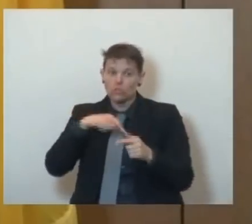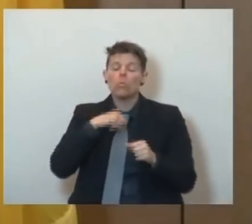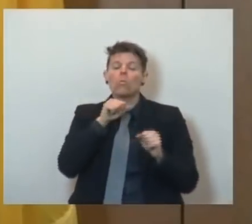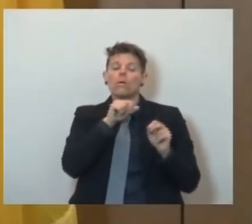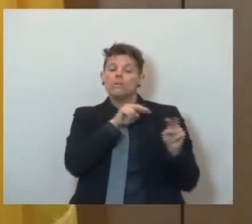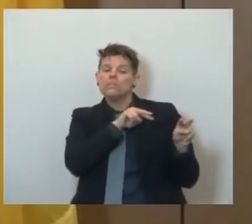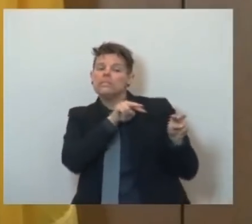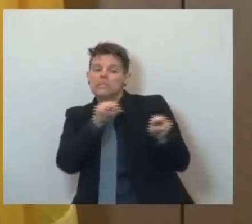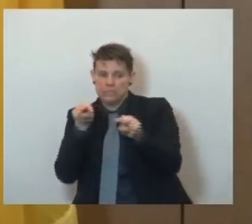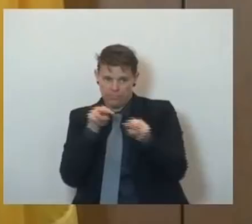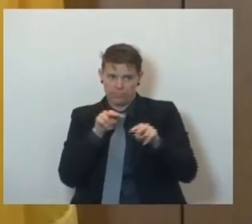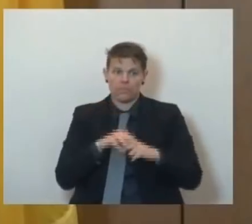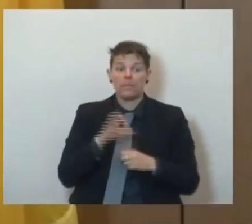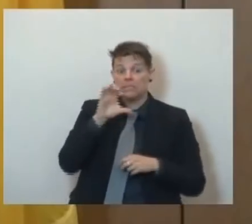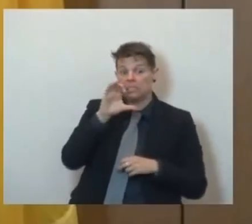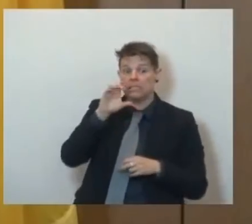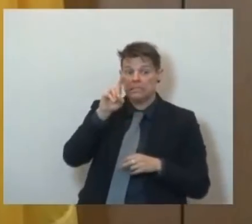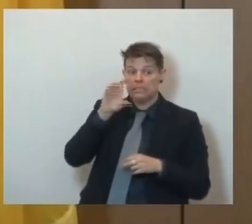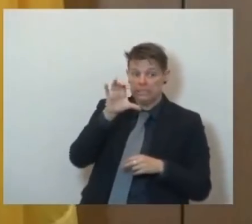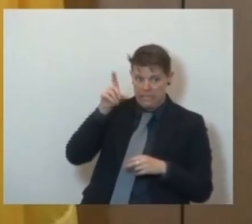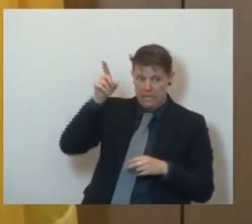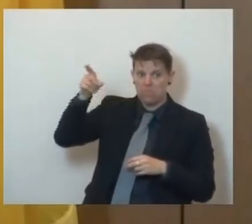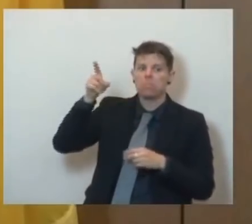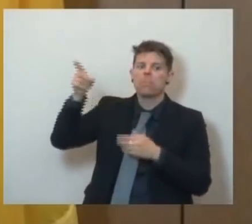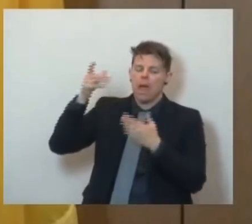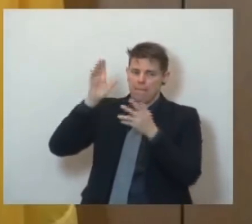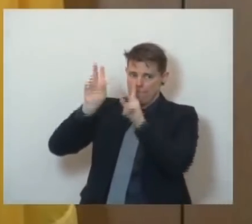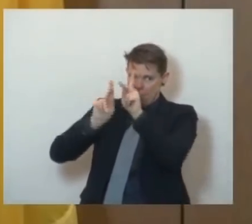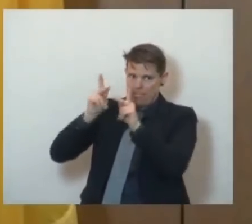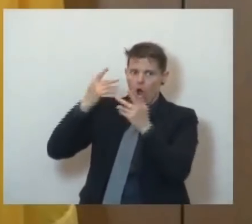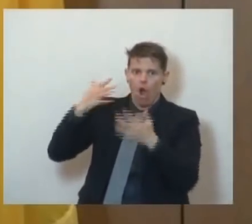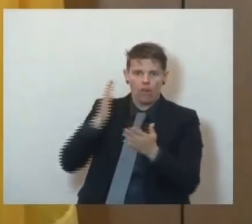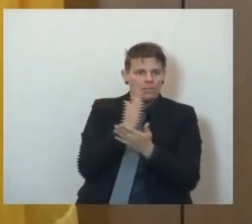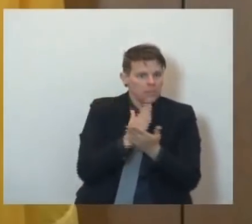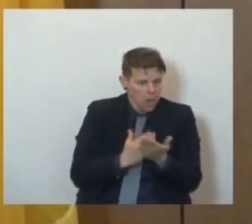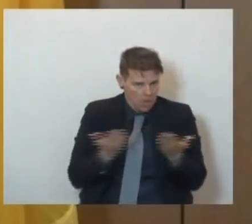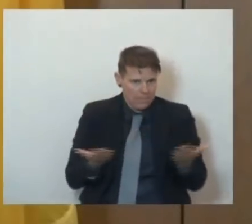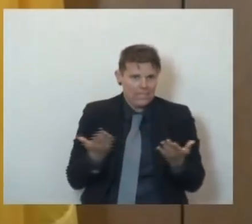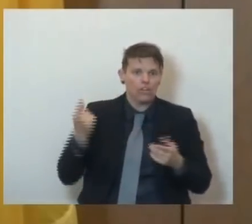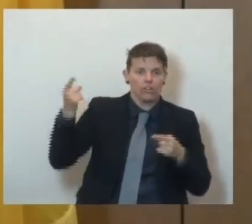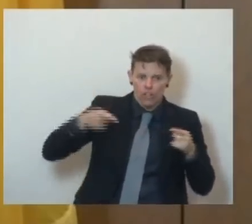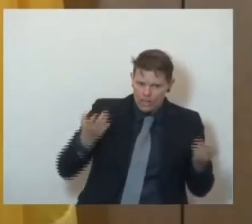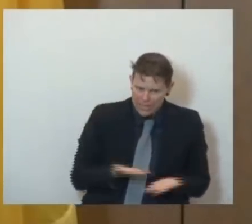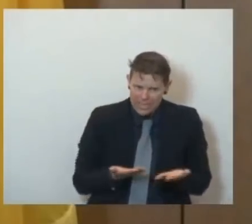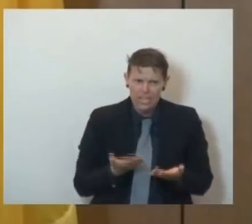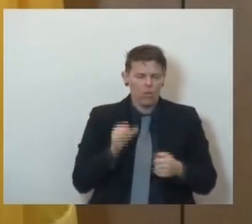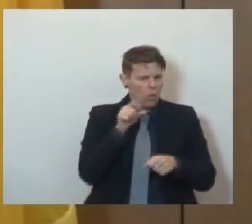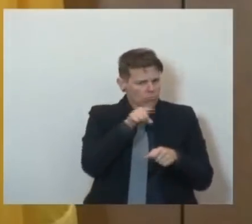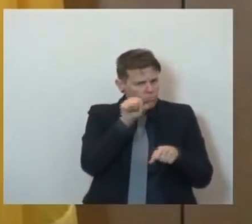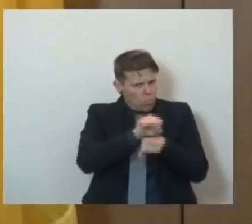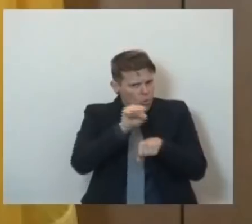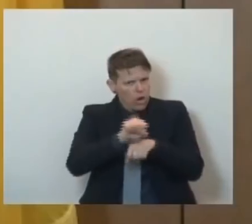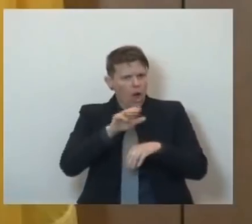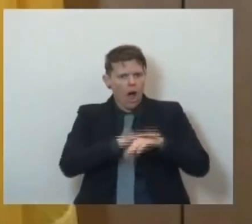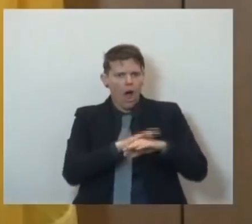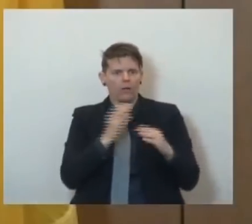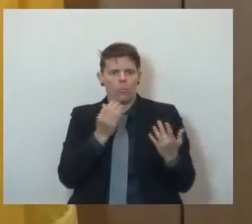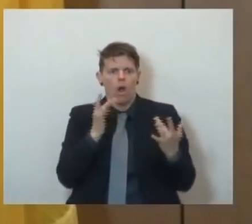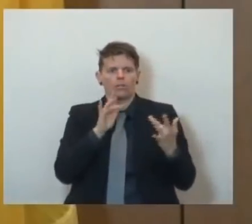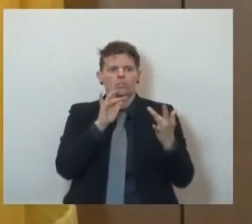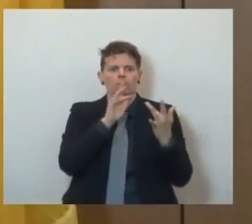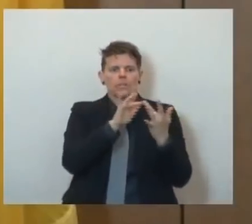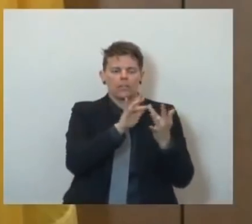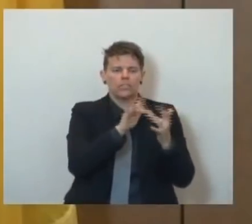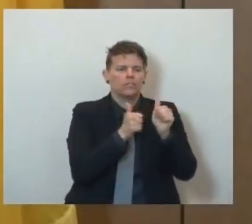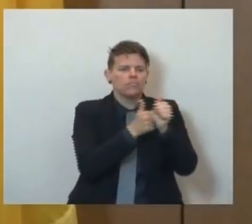personnel tied to the pilot are already on the ground in New Mexico, already working on the contact tracing, already implementing some of